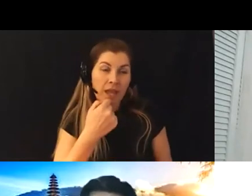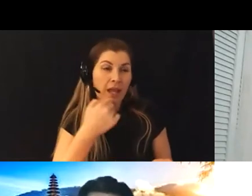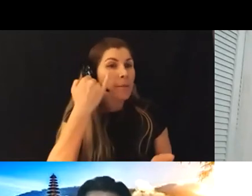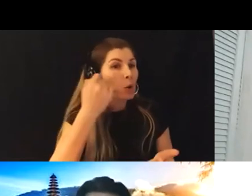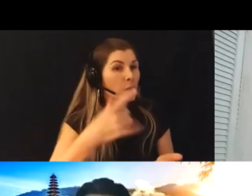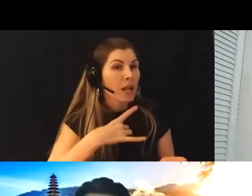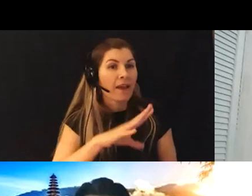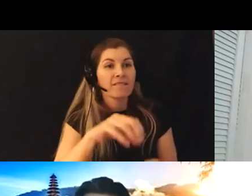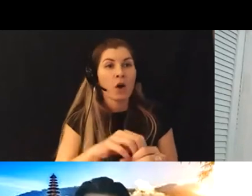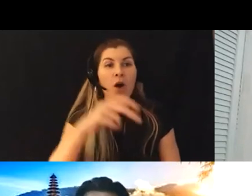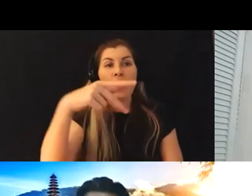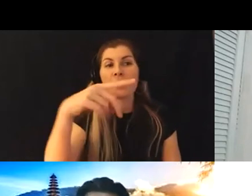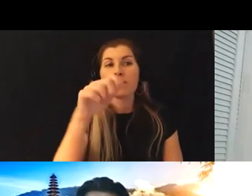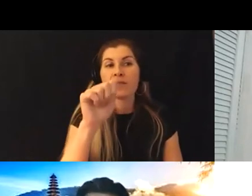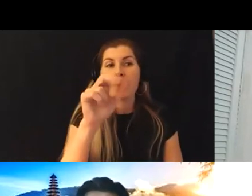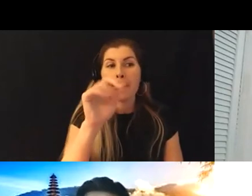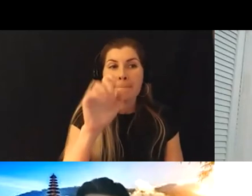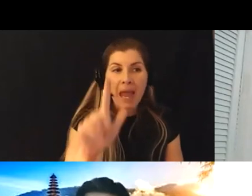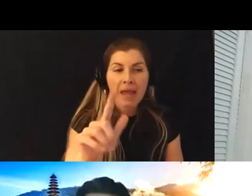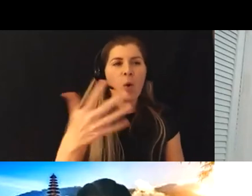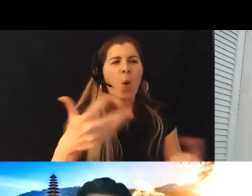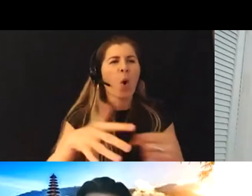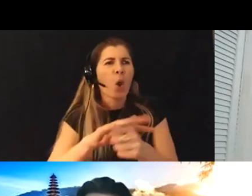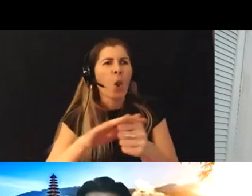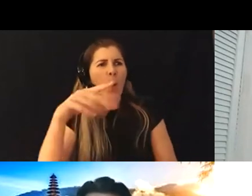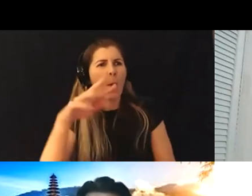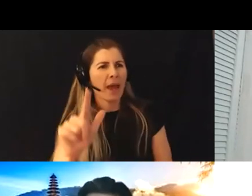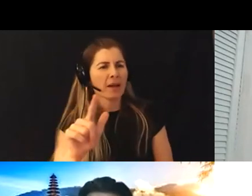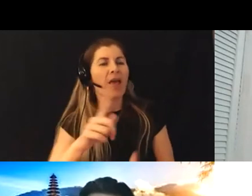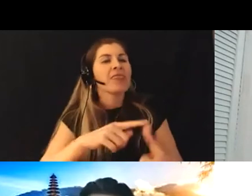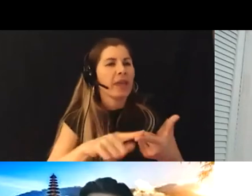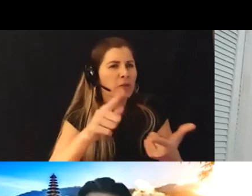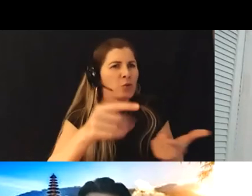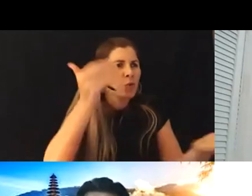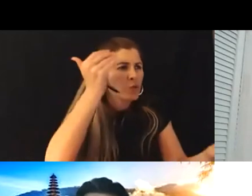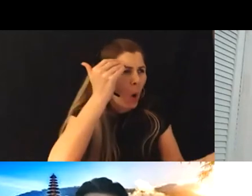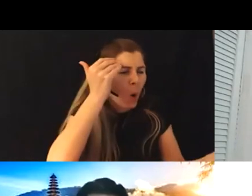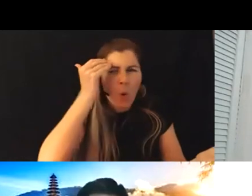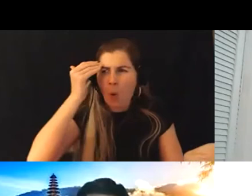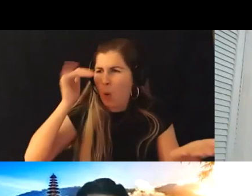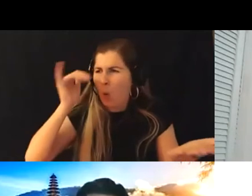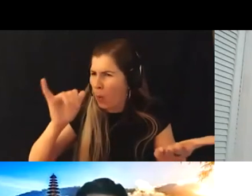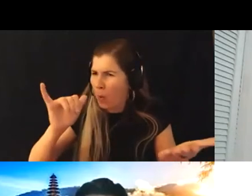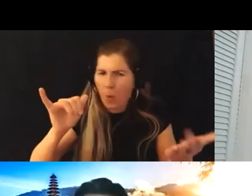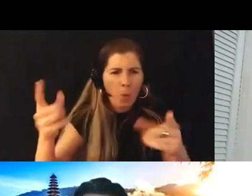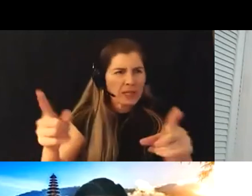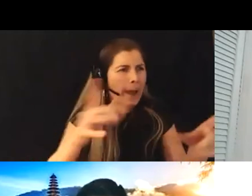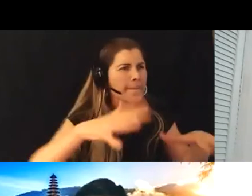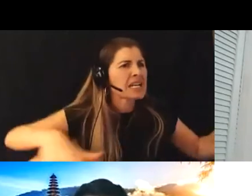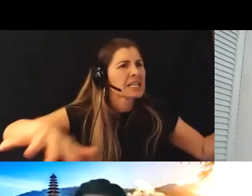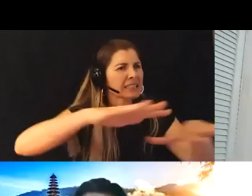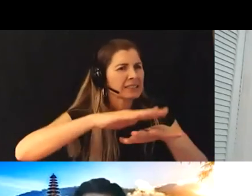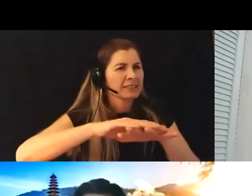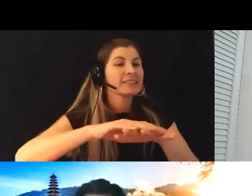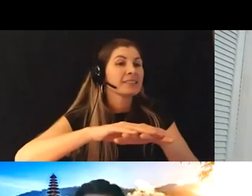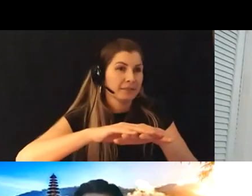and serve on a local panel, because you get a sense of what is happening in your field. You actually, it's part of that, you know, being a